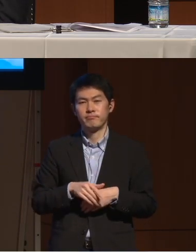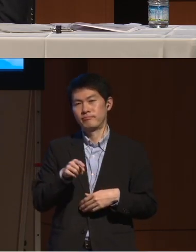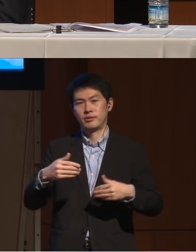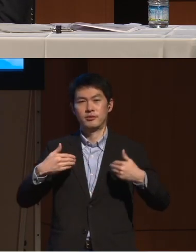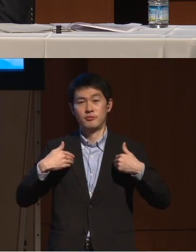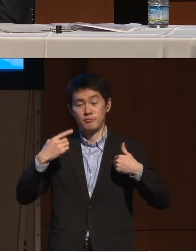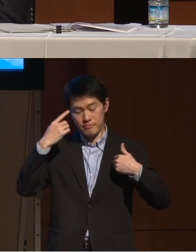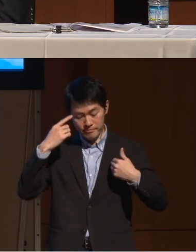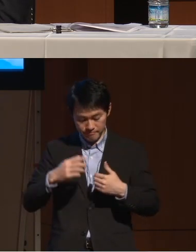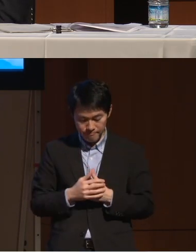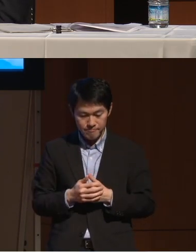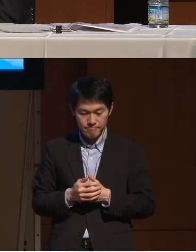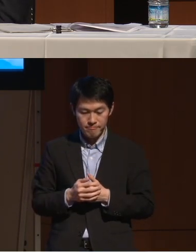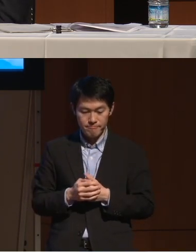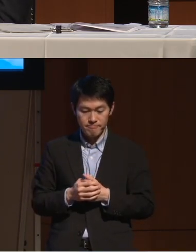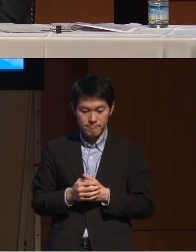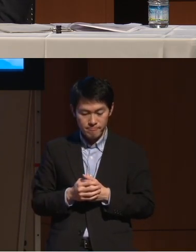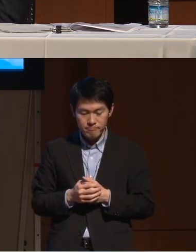Collaboration.